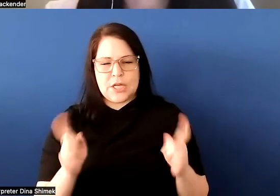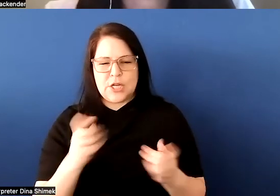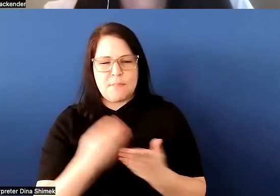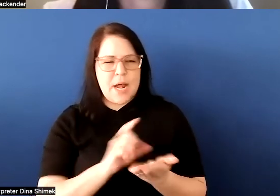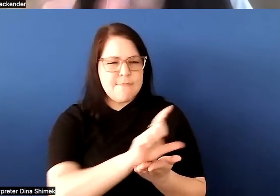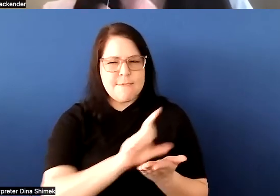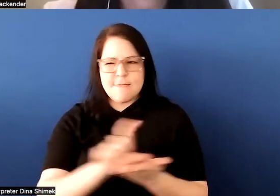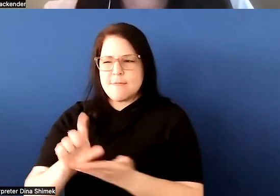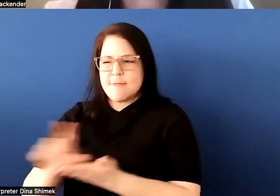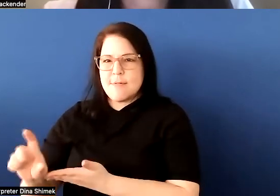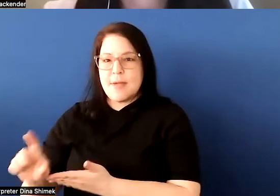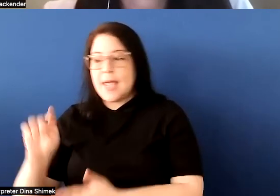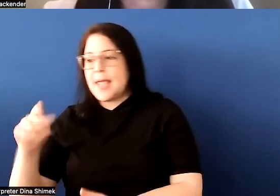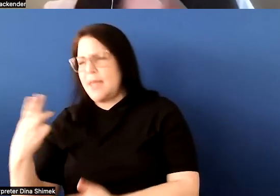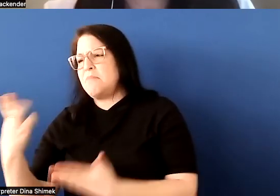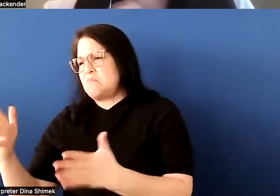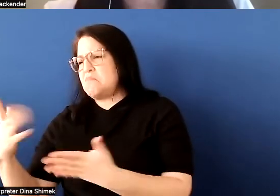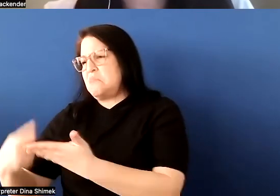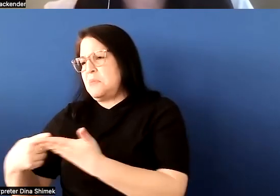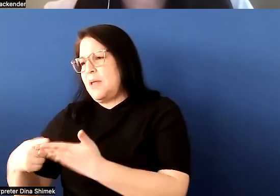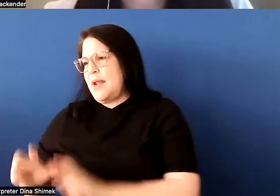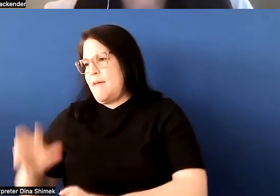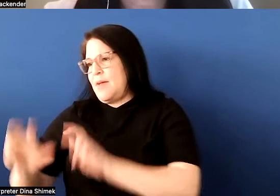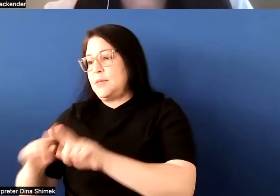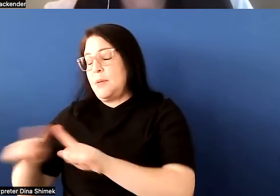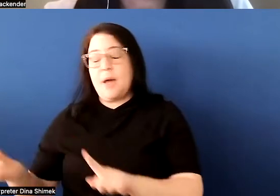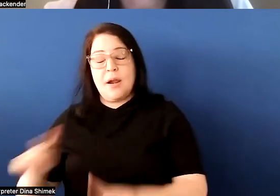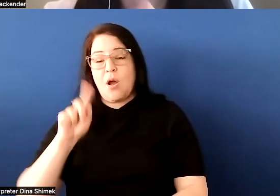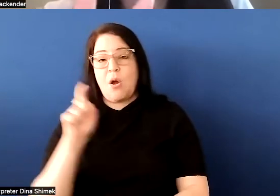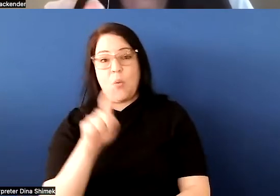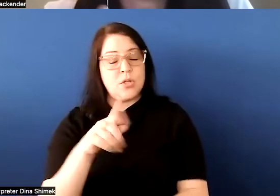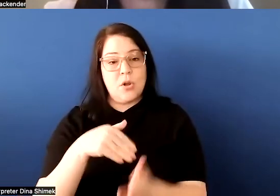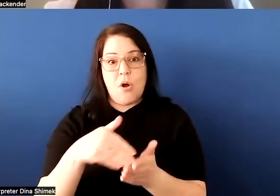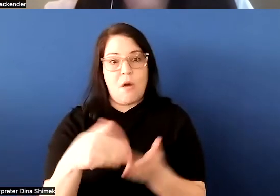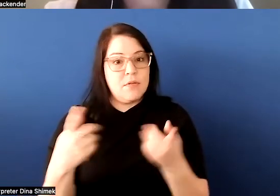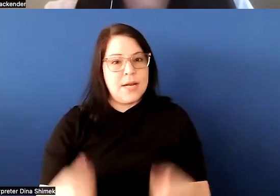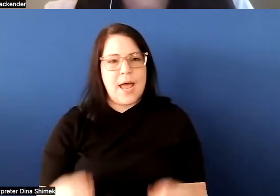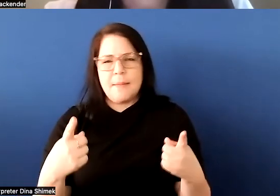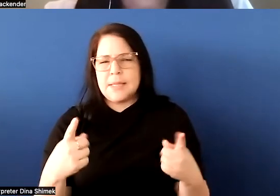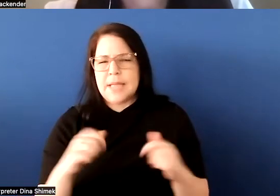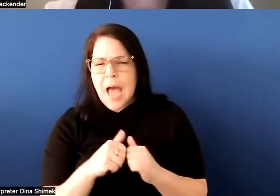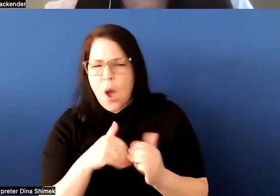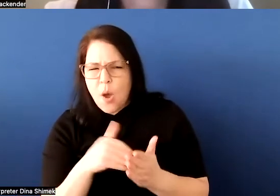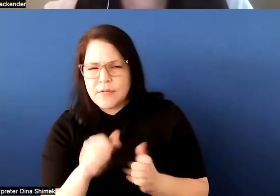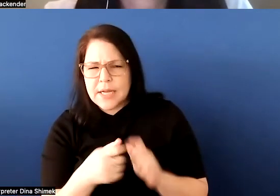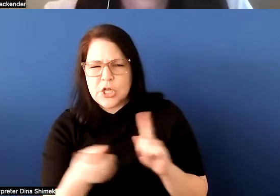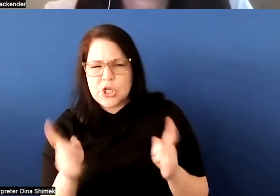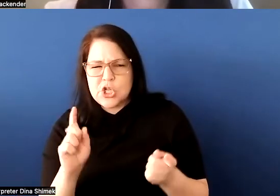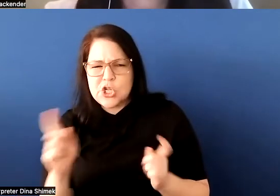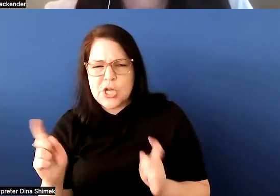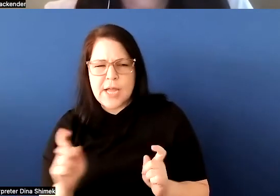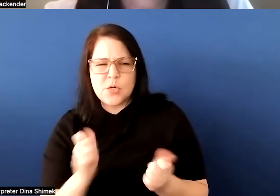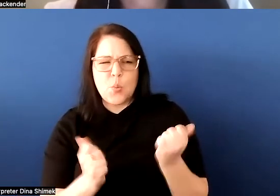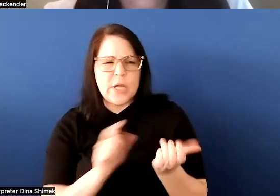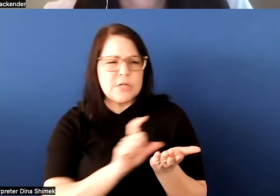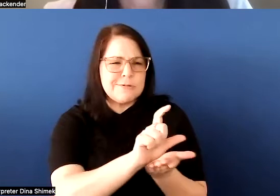Keith's covered a lot of the investment pieces, but this is a question that we get a lot about is, how often can I change my allocations with